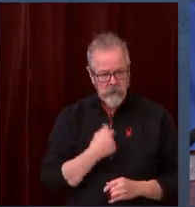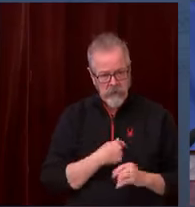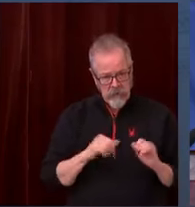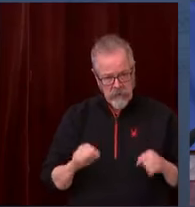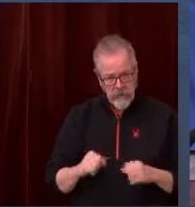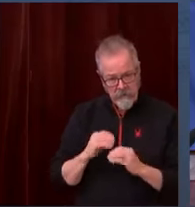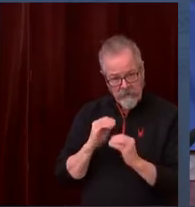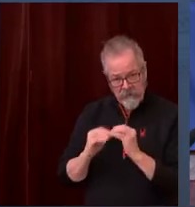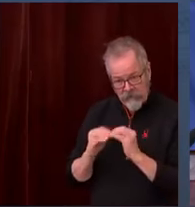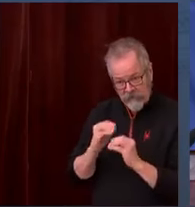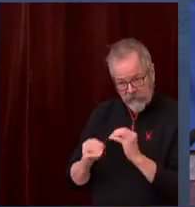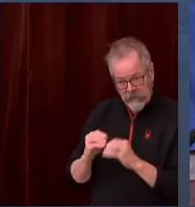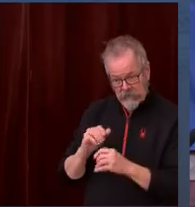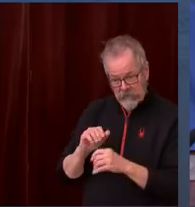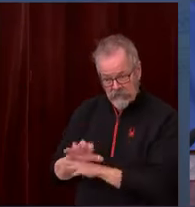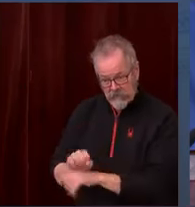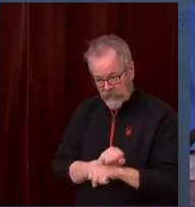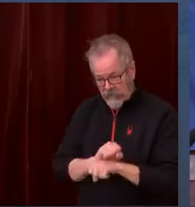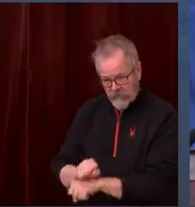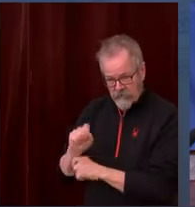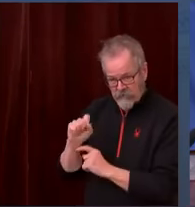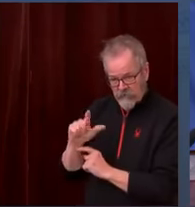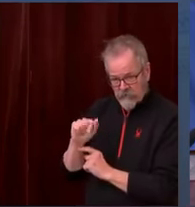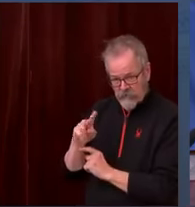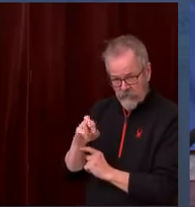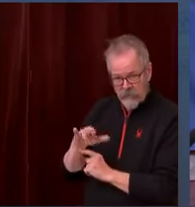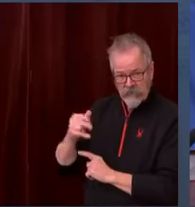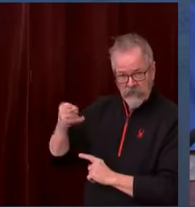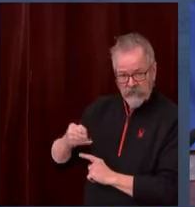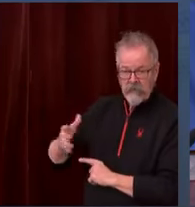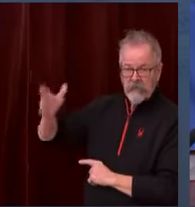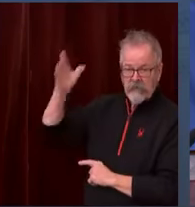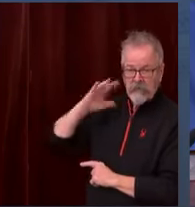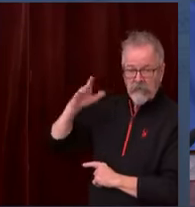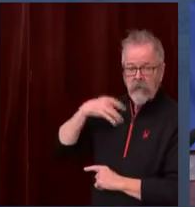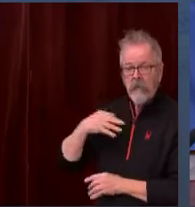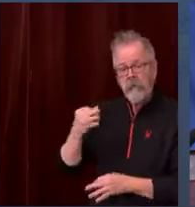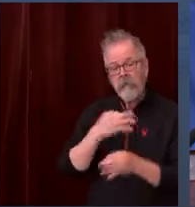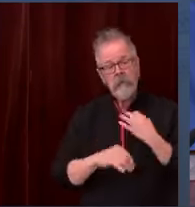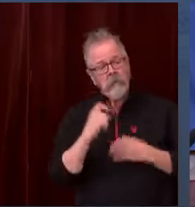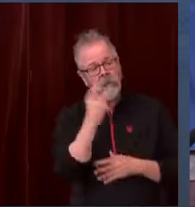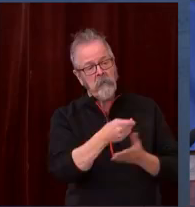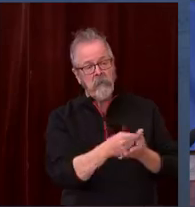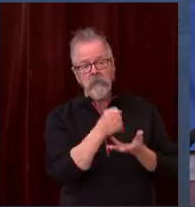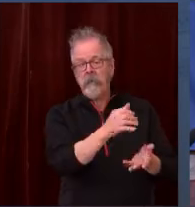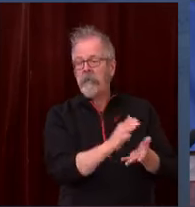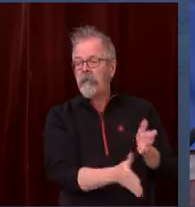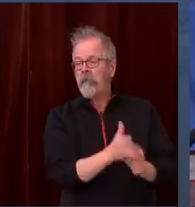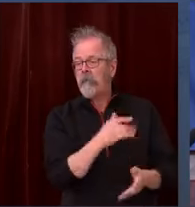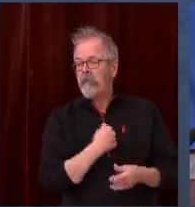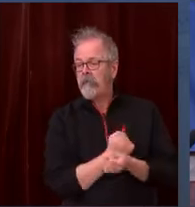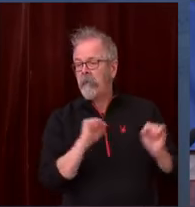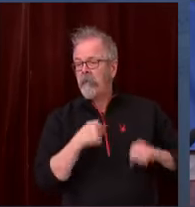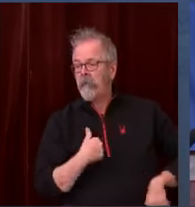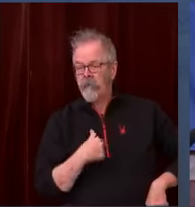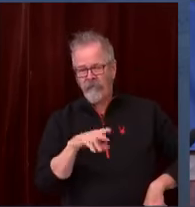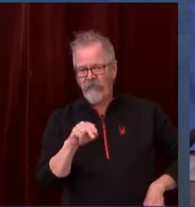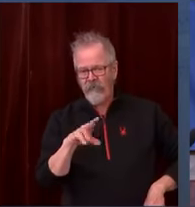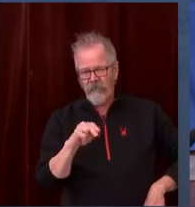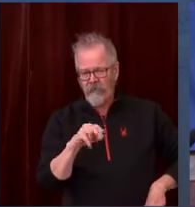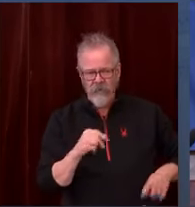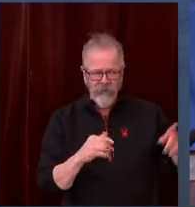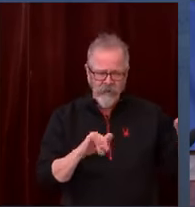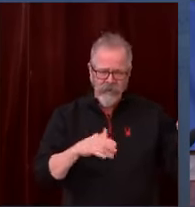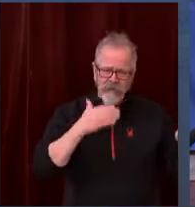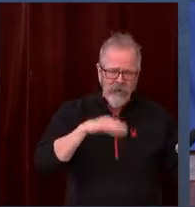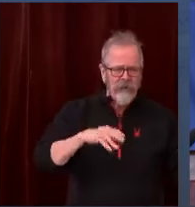effort. So this is more of a, not a rhetorical effort, it is a real effort to improve people's lot in life and give them a better